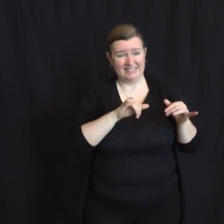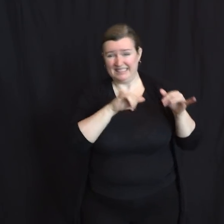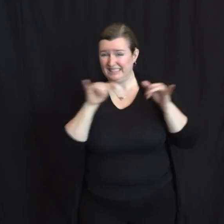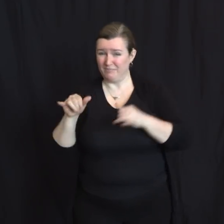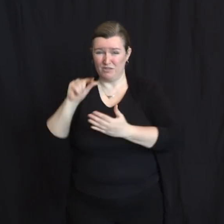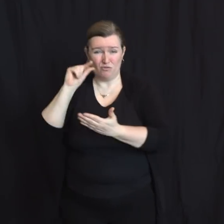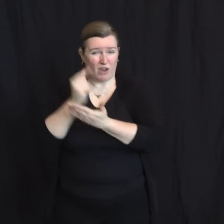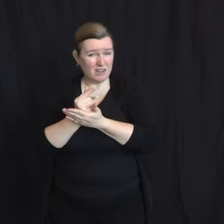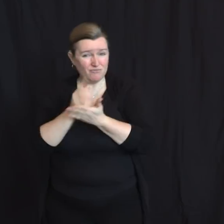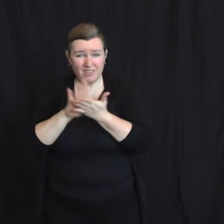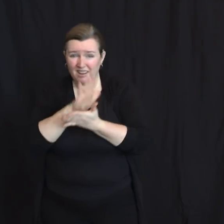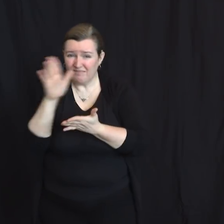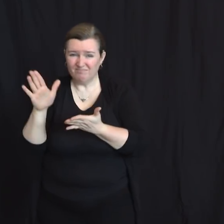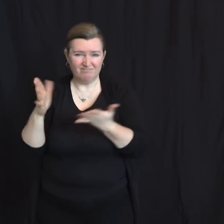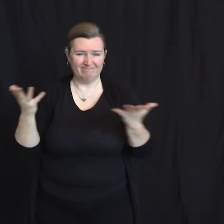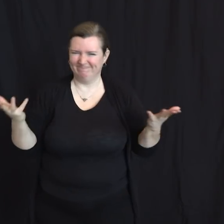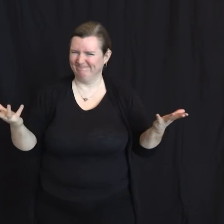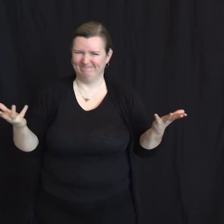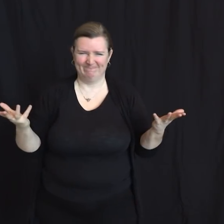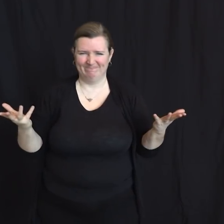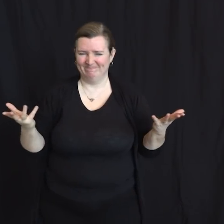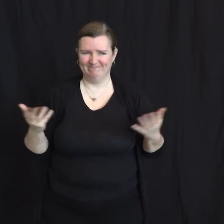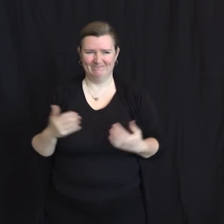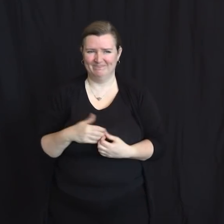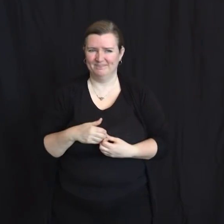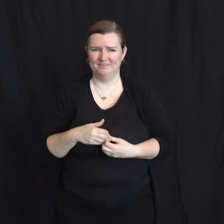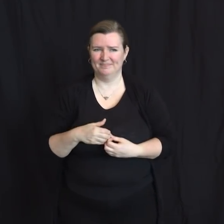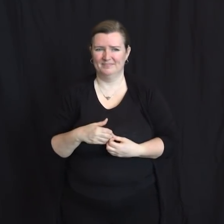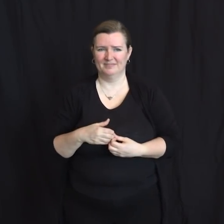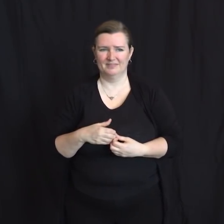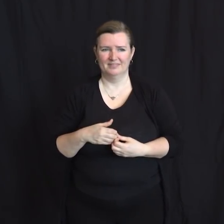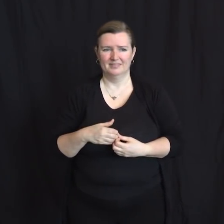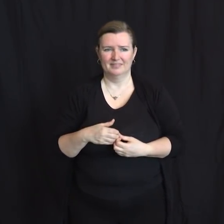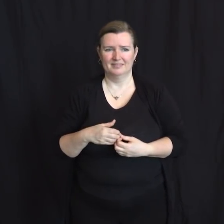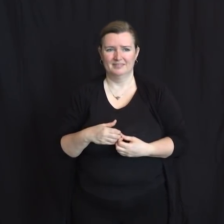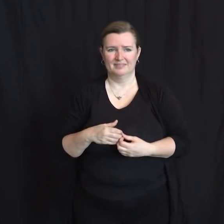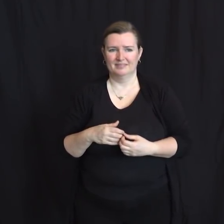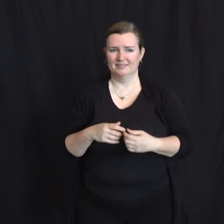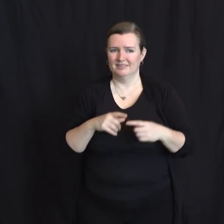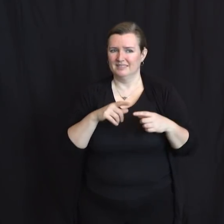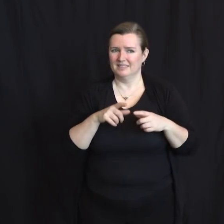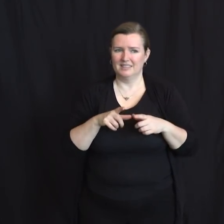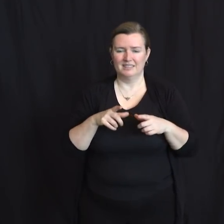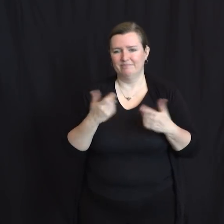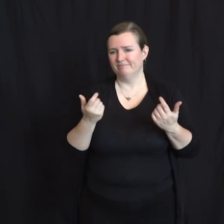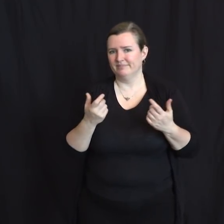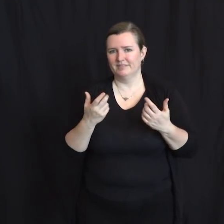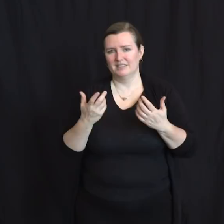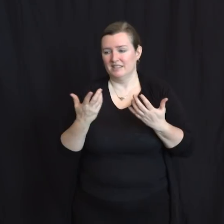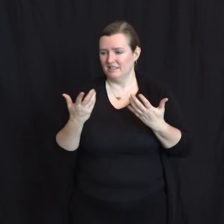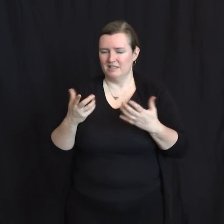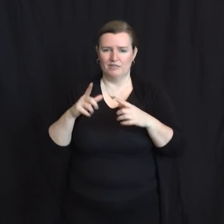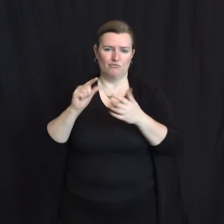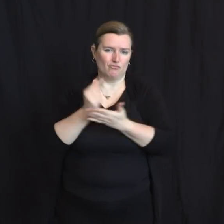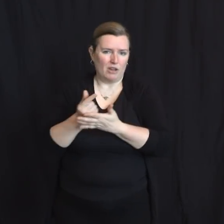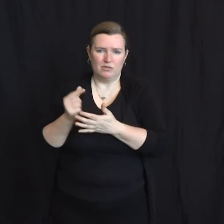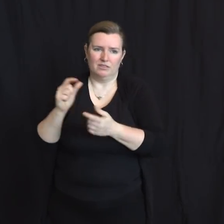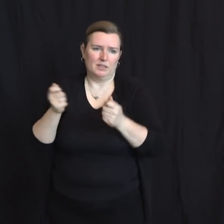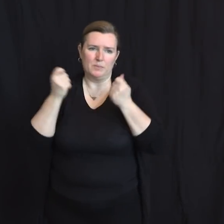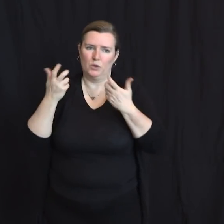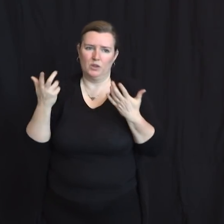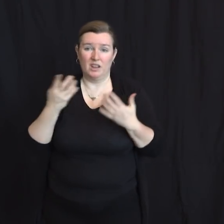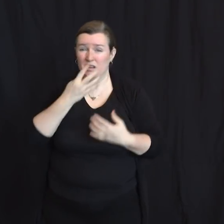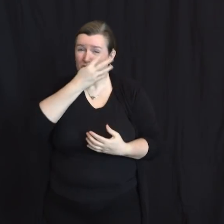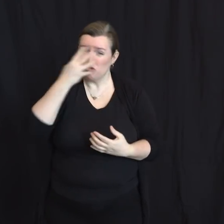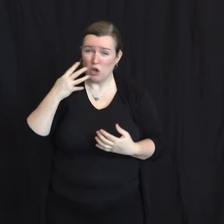that. Don't put down any non-refundable deposits on either of those. I did not see the immigrant rights